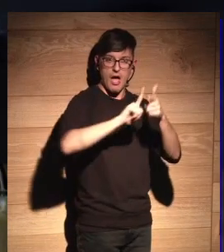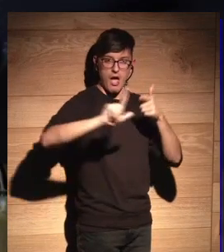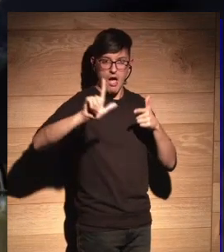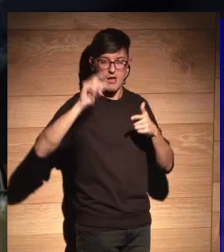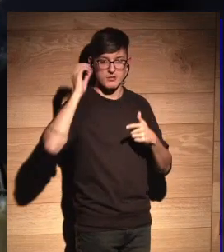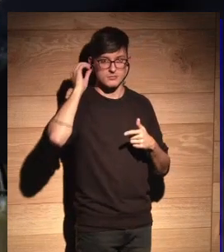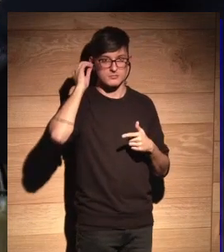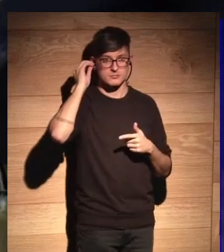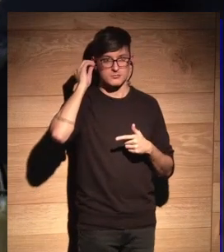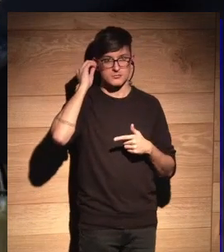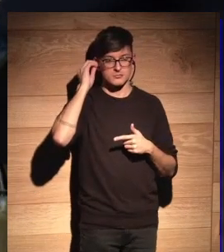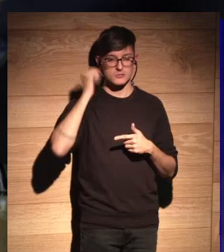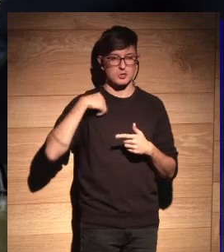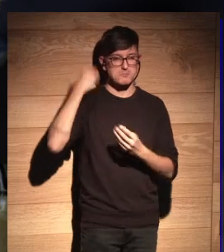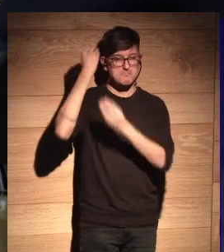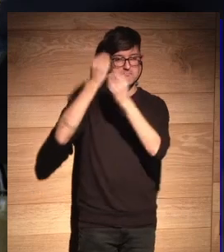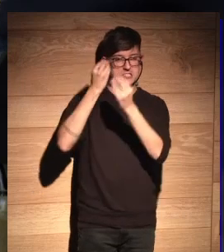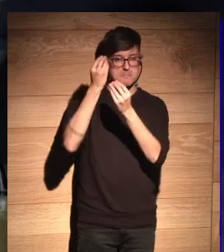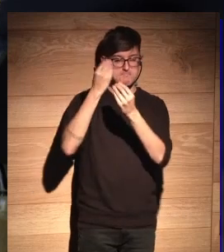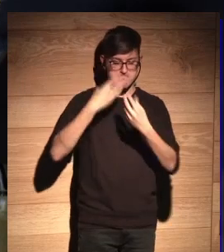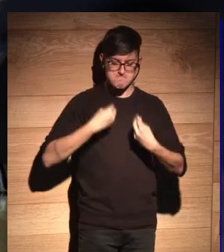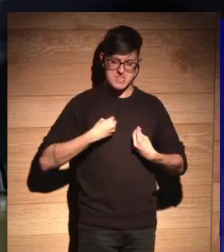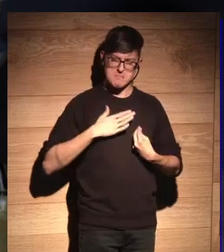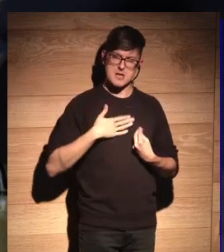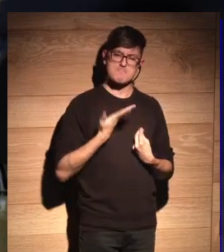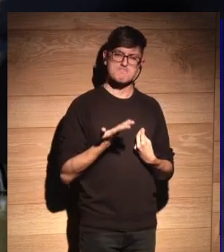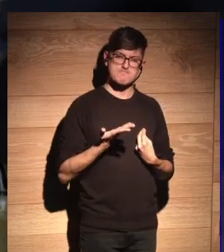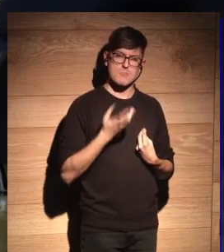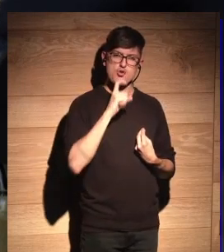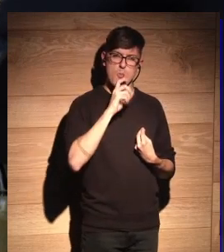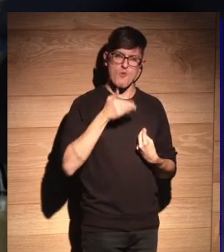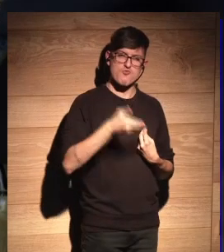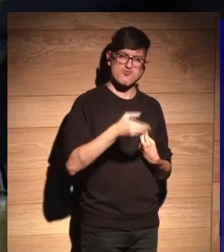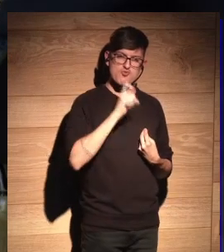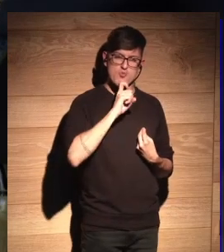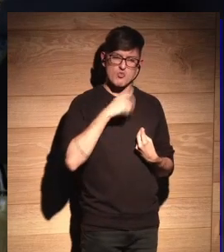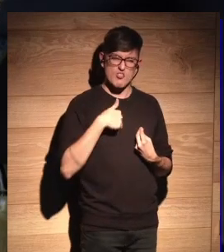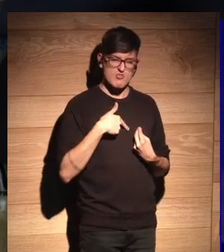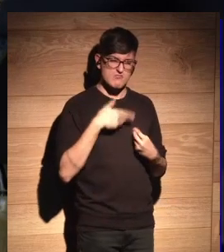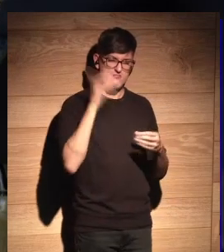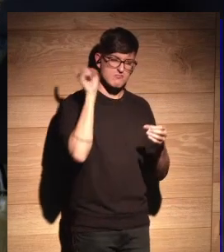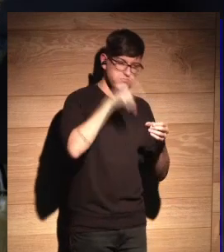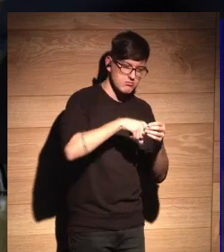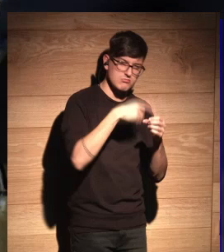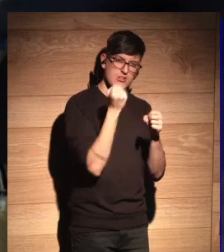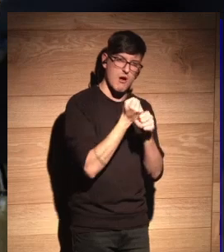do with my life? How can I avoid getting a job and having to actually work for a living?